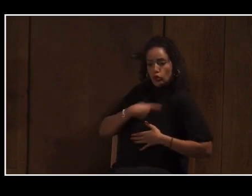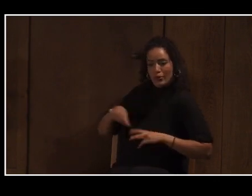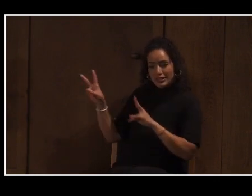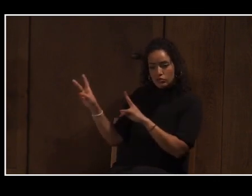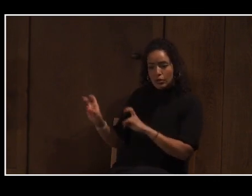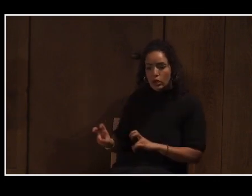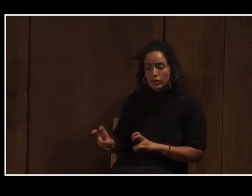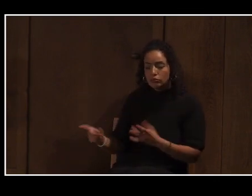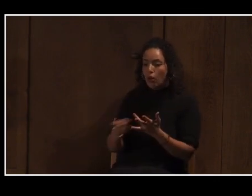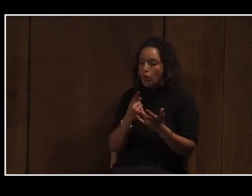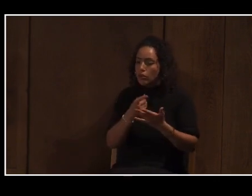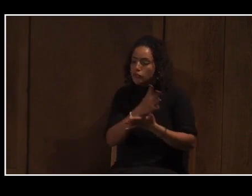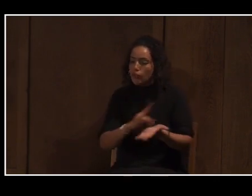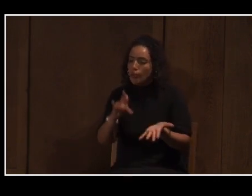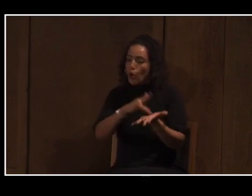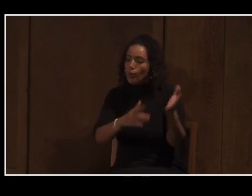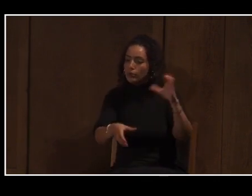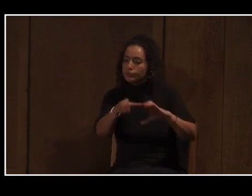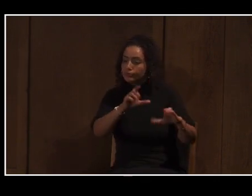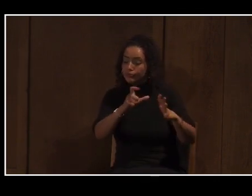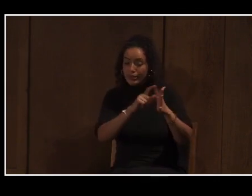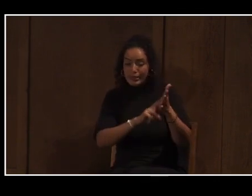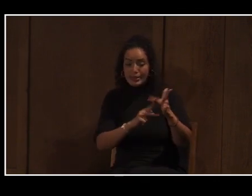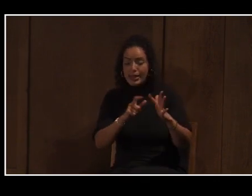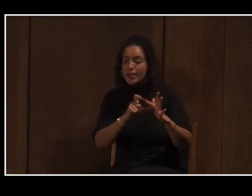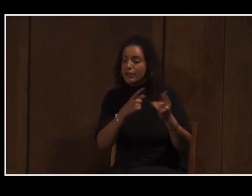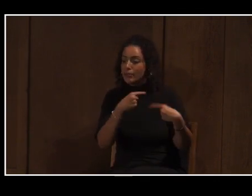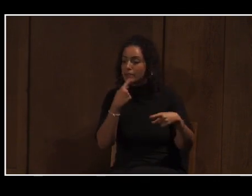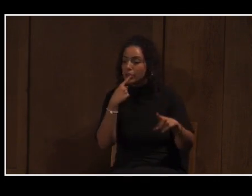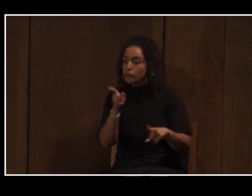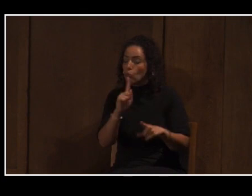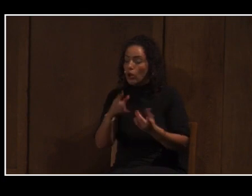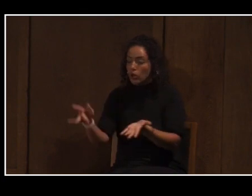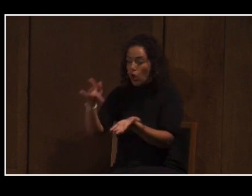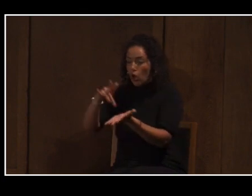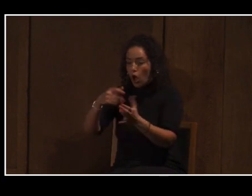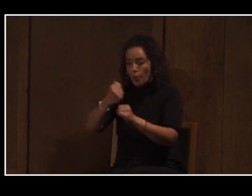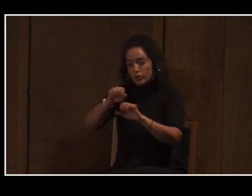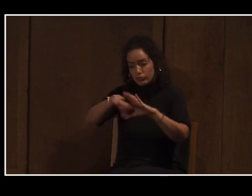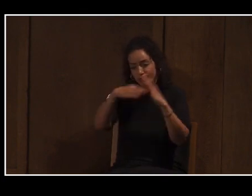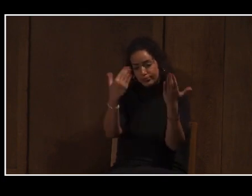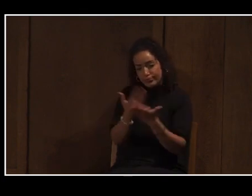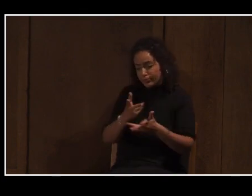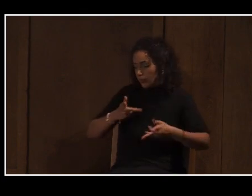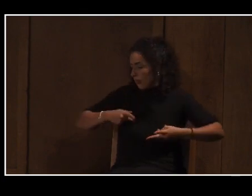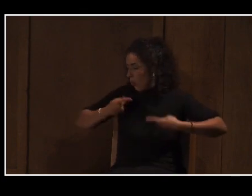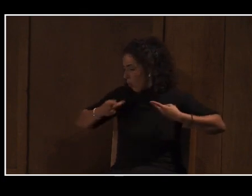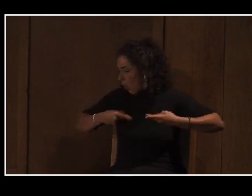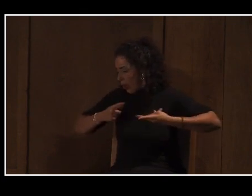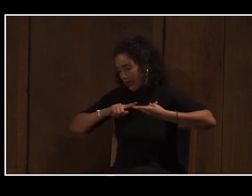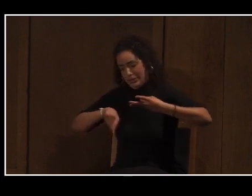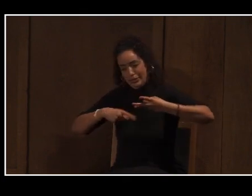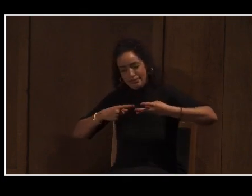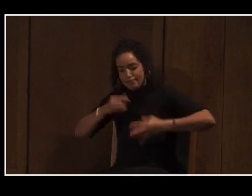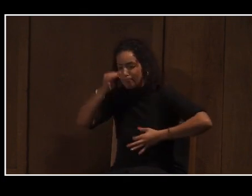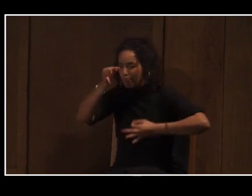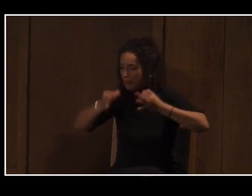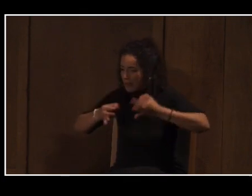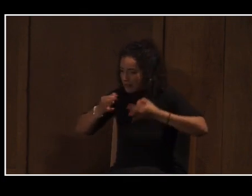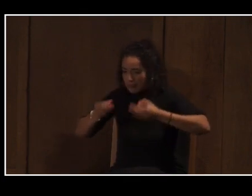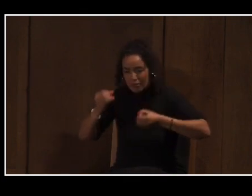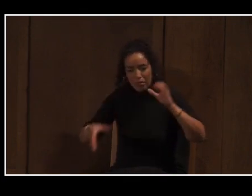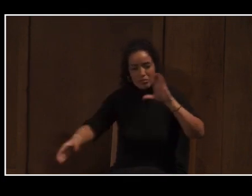from the urban sciences. So as David mentioned, it was everything from urban geographers and lawyers, administrators, political